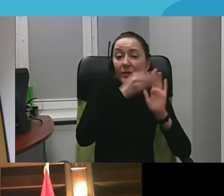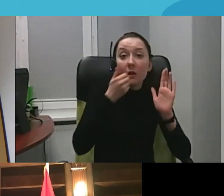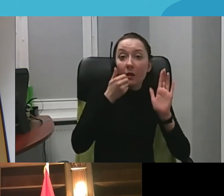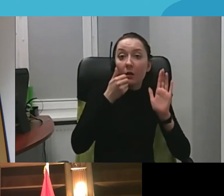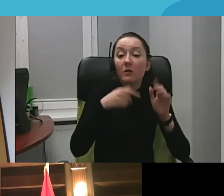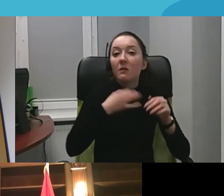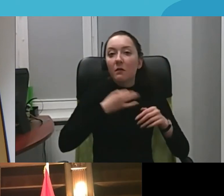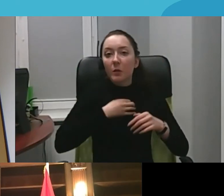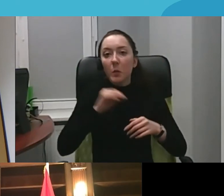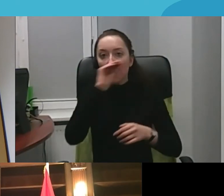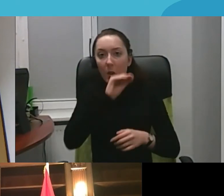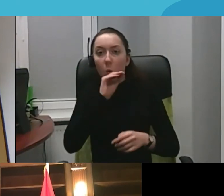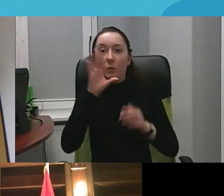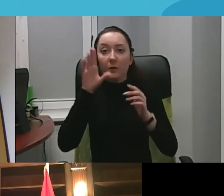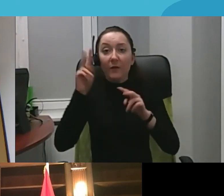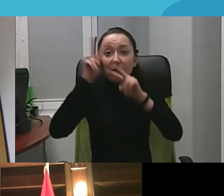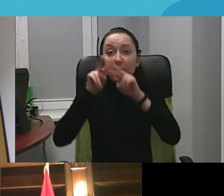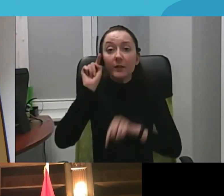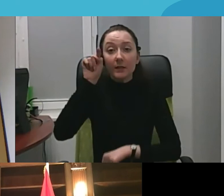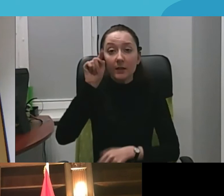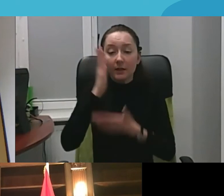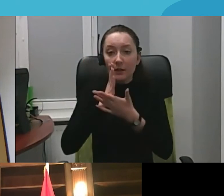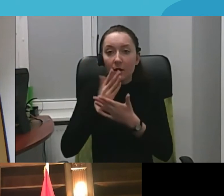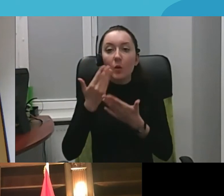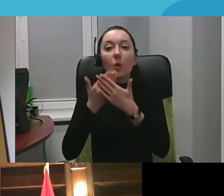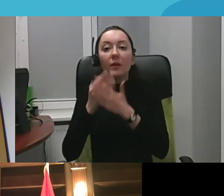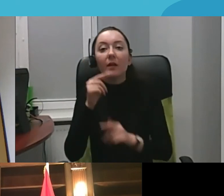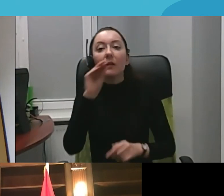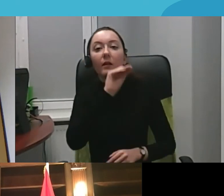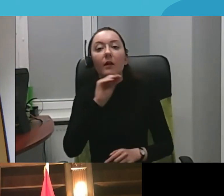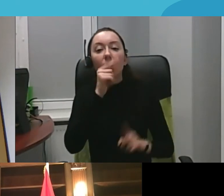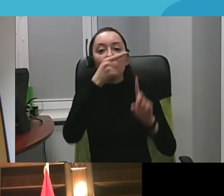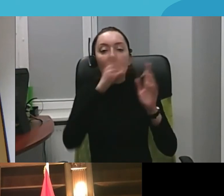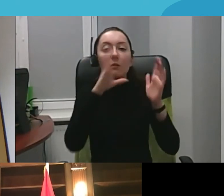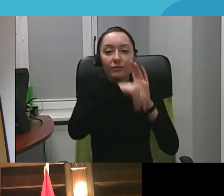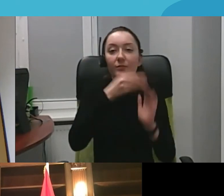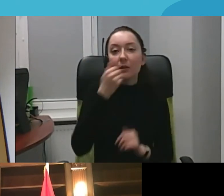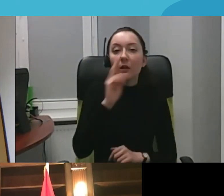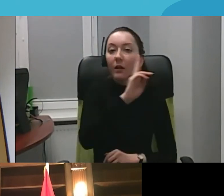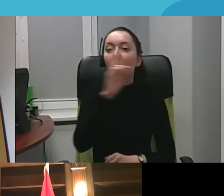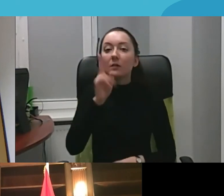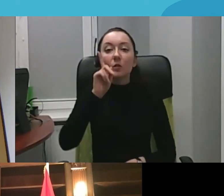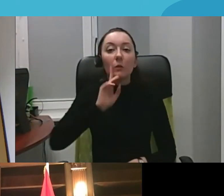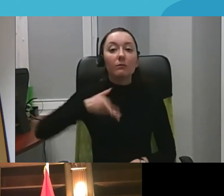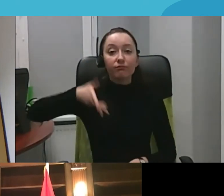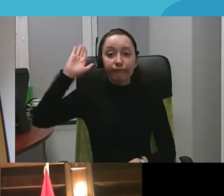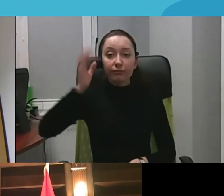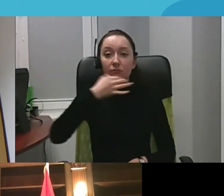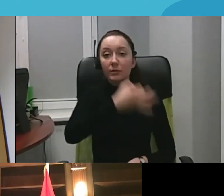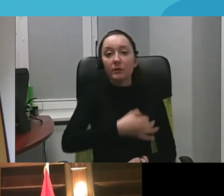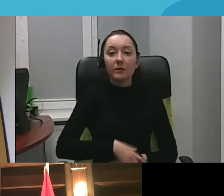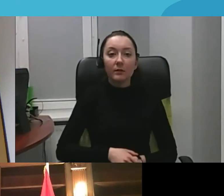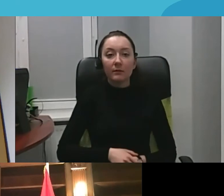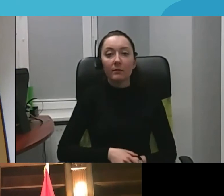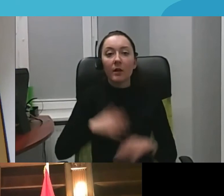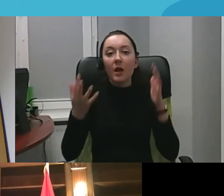that's the question for the audience. The first 3 who answer that question are going to receive some nice prizes from